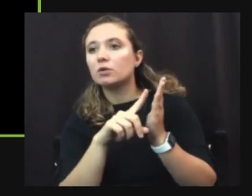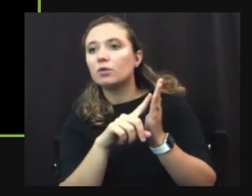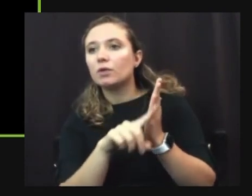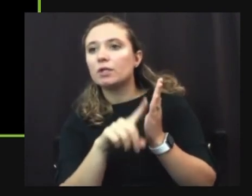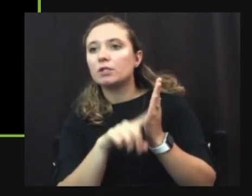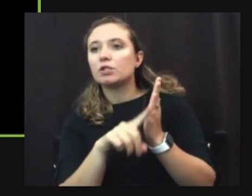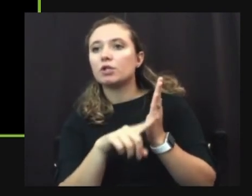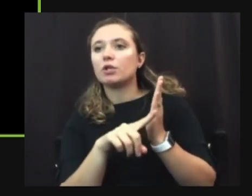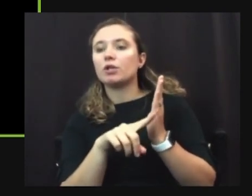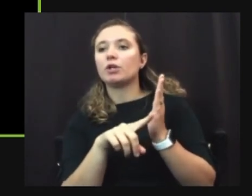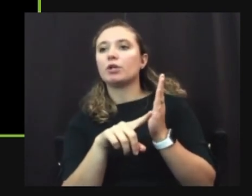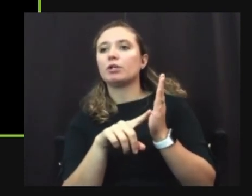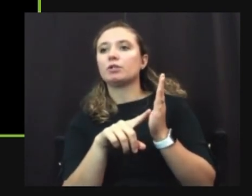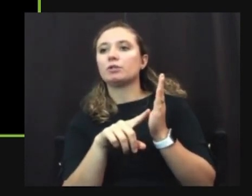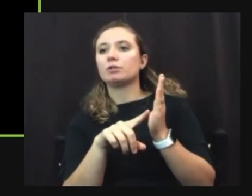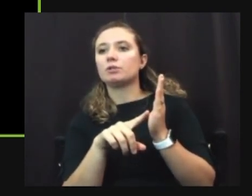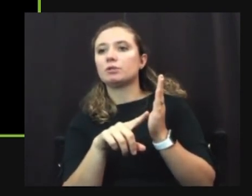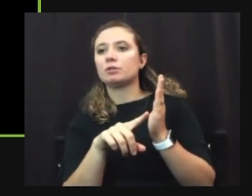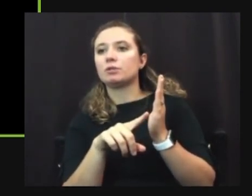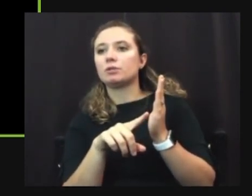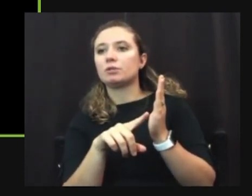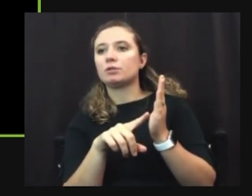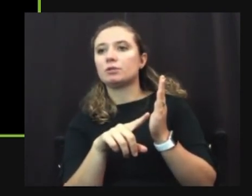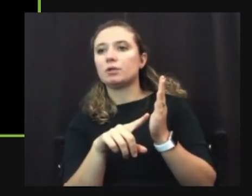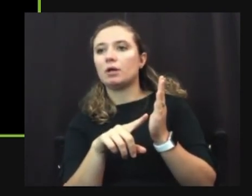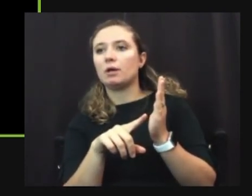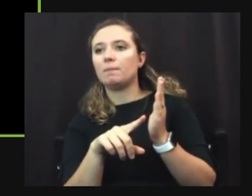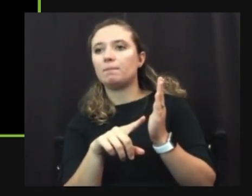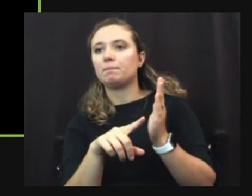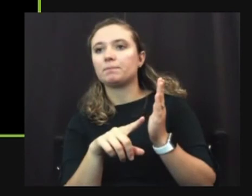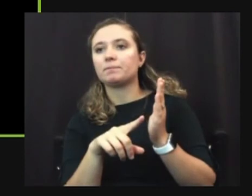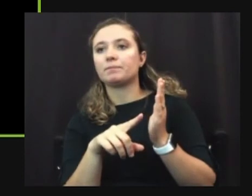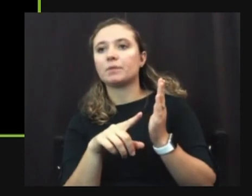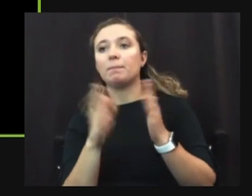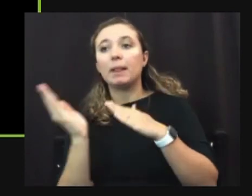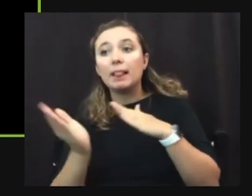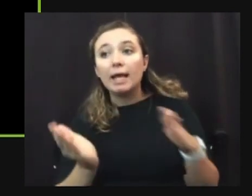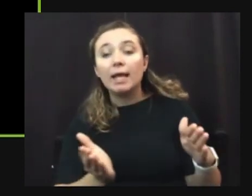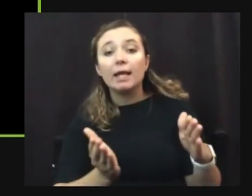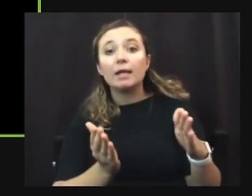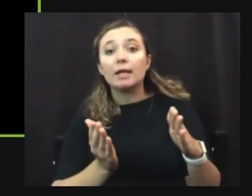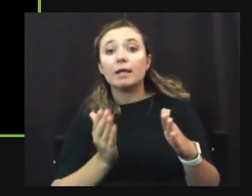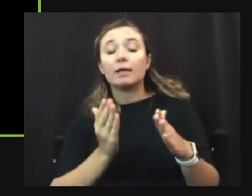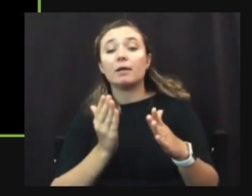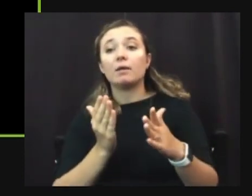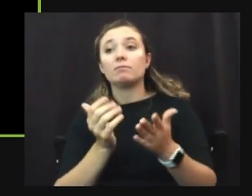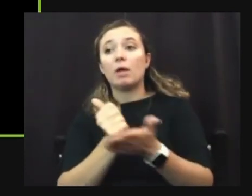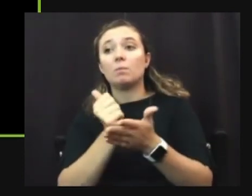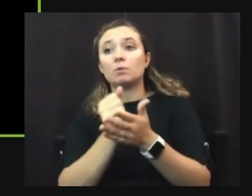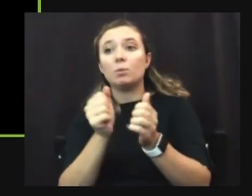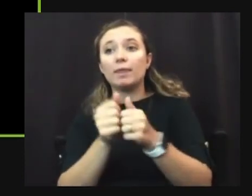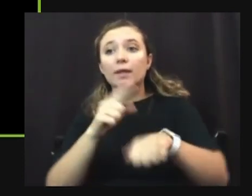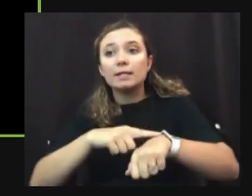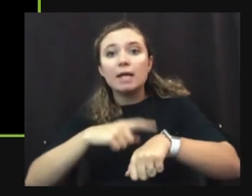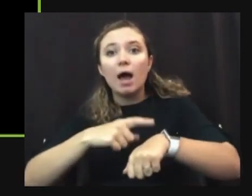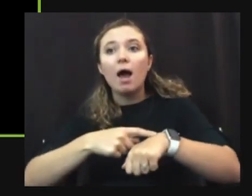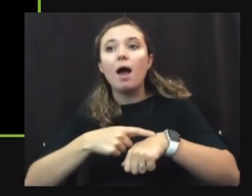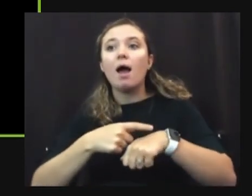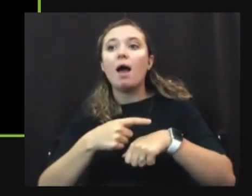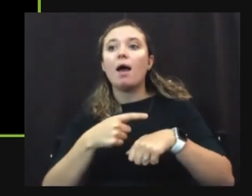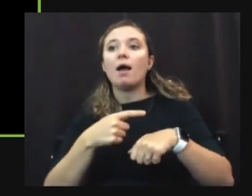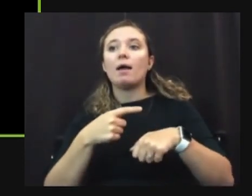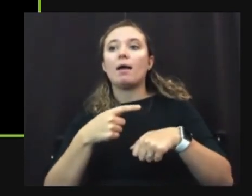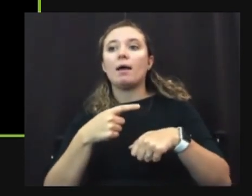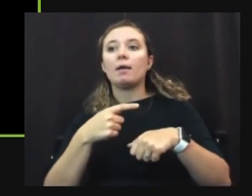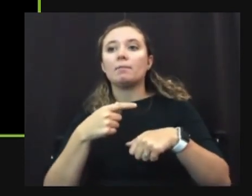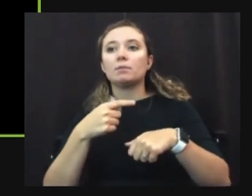the precedents to avoid reinventing the wheel. It forges new connections so that empathy becomes an innately positive response to people who are